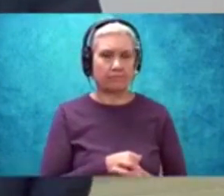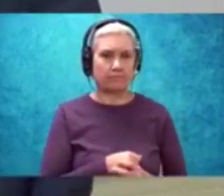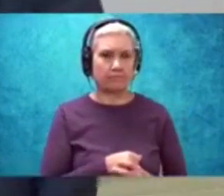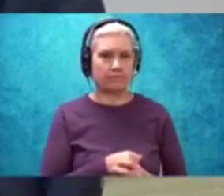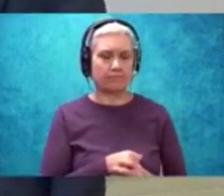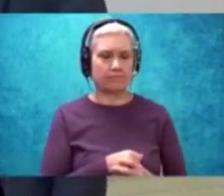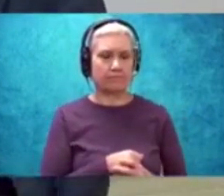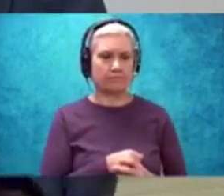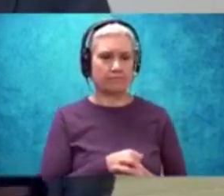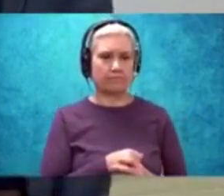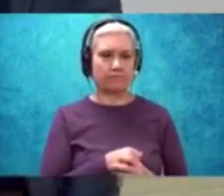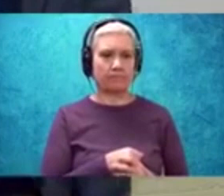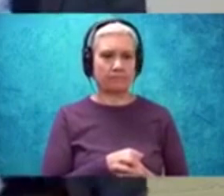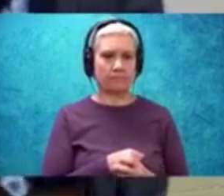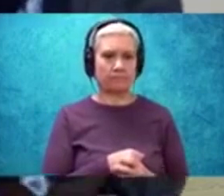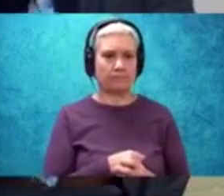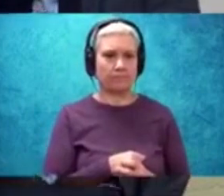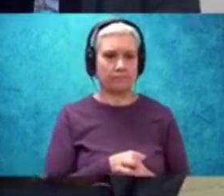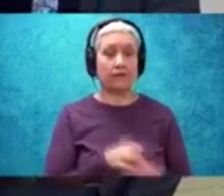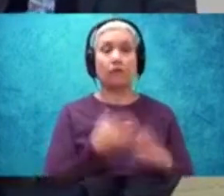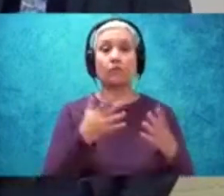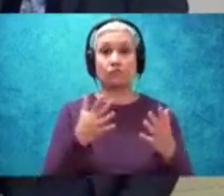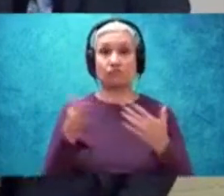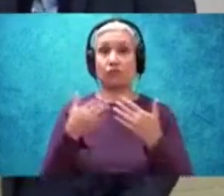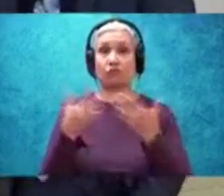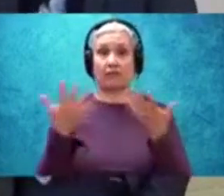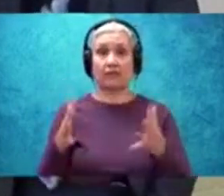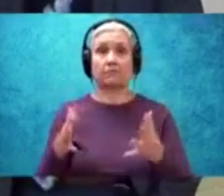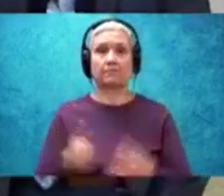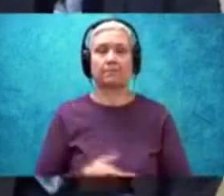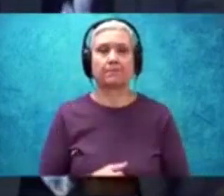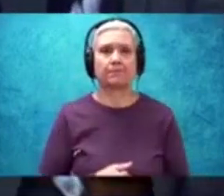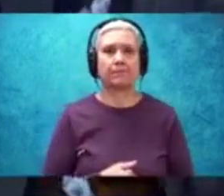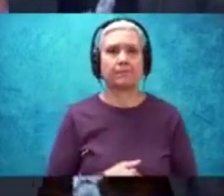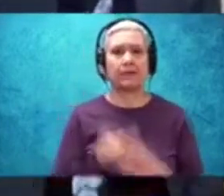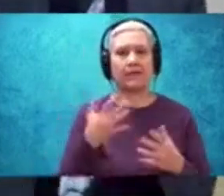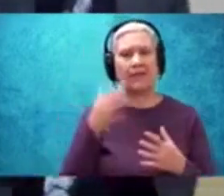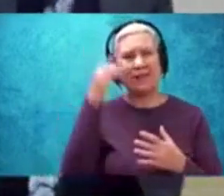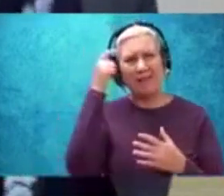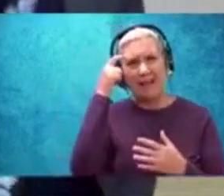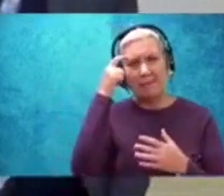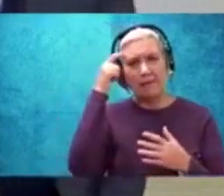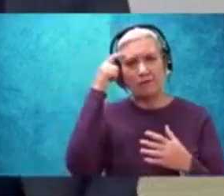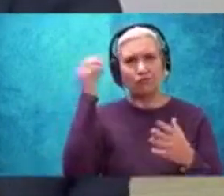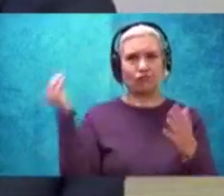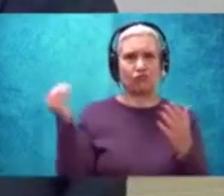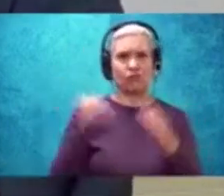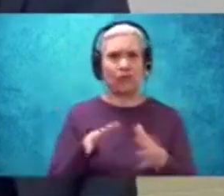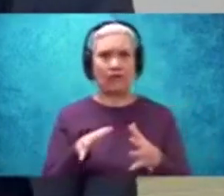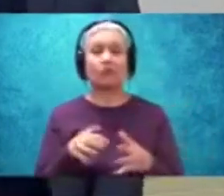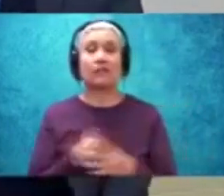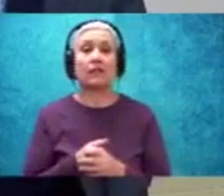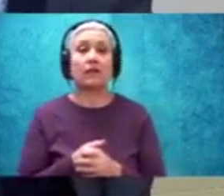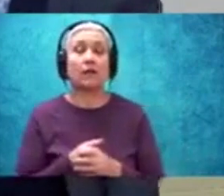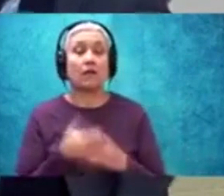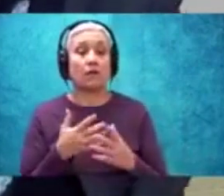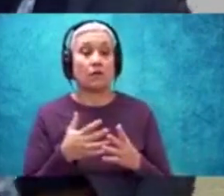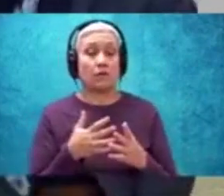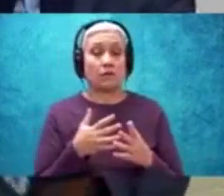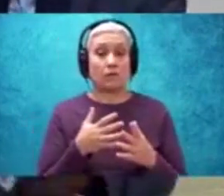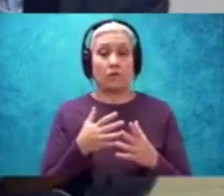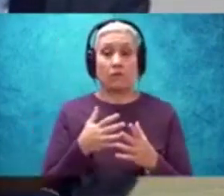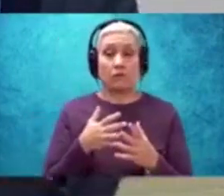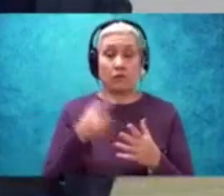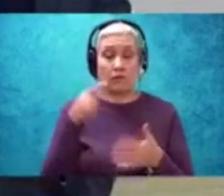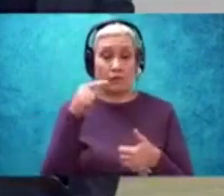to 0. So as we look to wrap up, let's think about this strategy and kind of summarize the steps that we've looked at. If we're